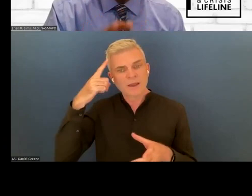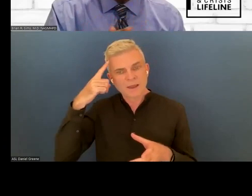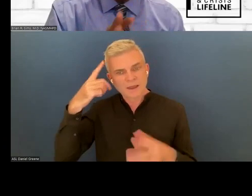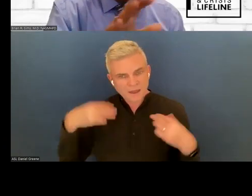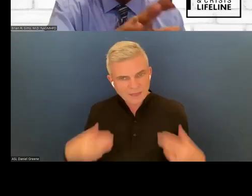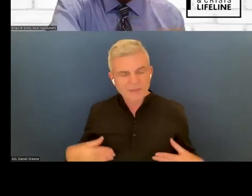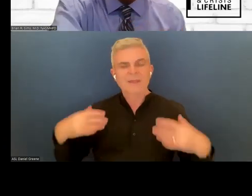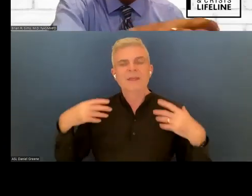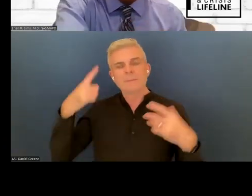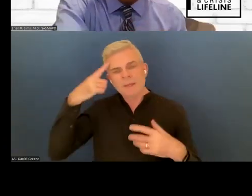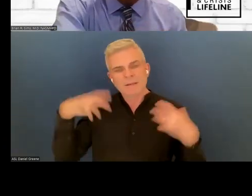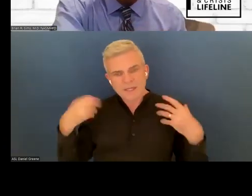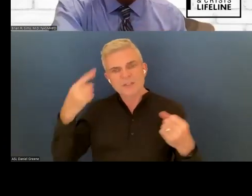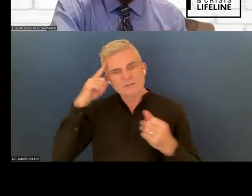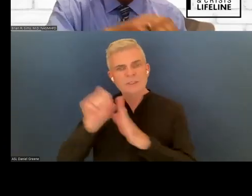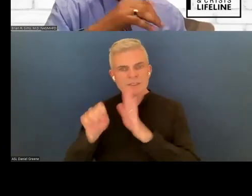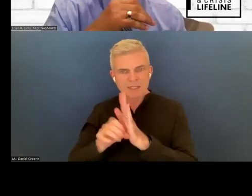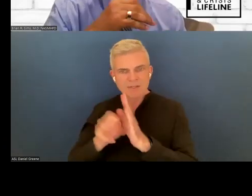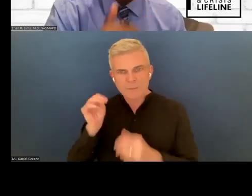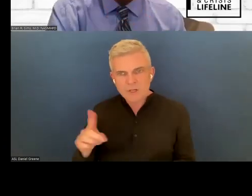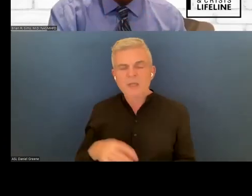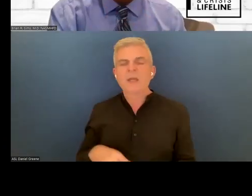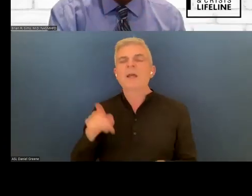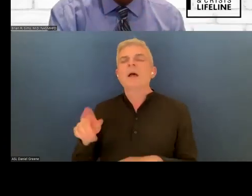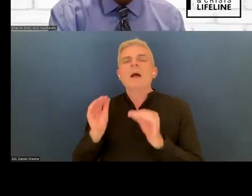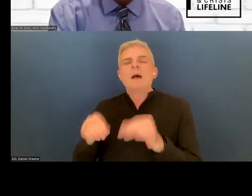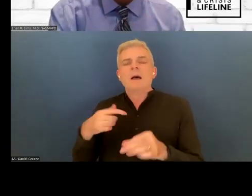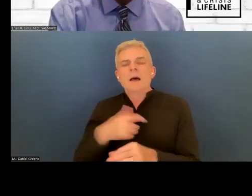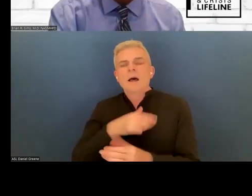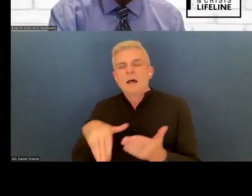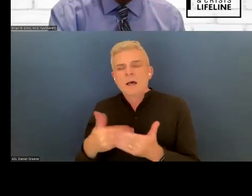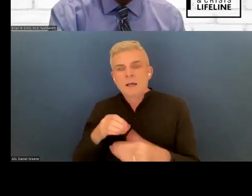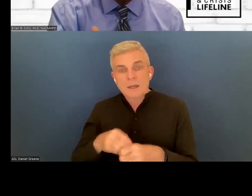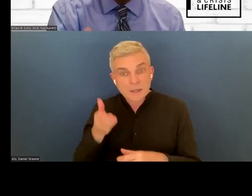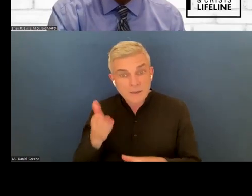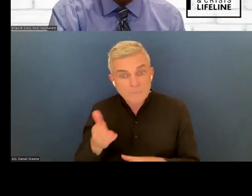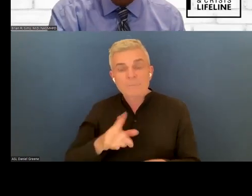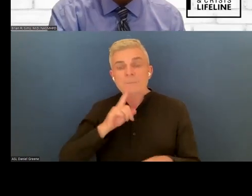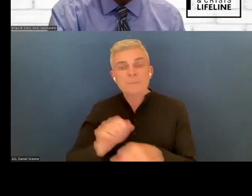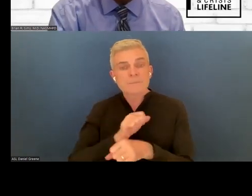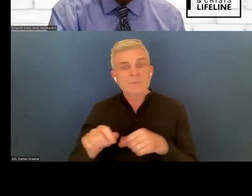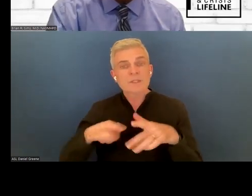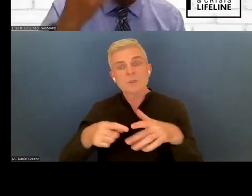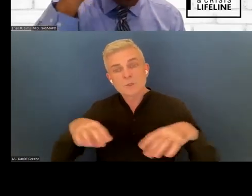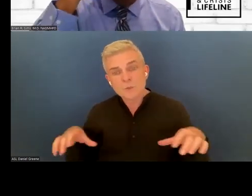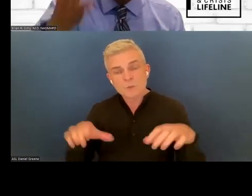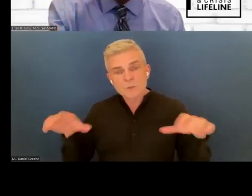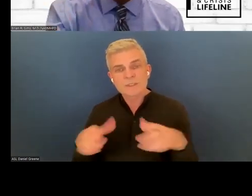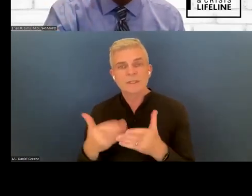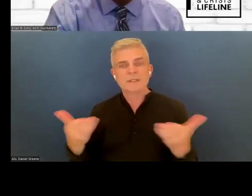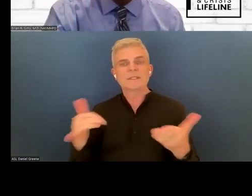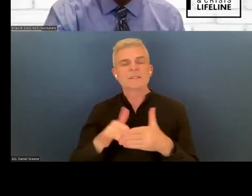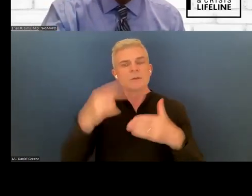envisioned putting us all in there to actually go in and start doing those kinds of things that opened